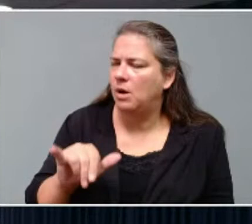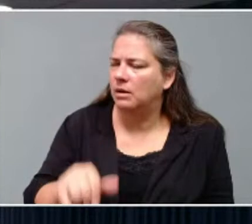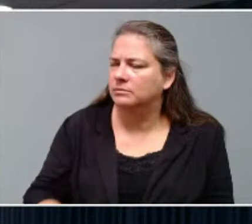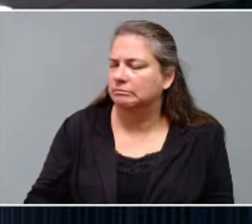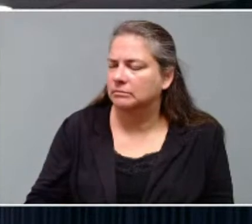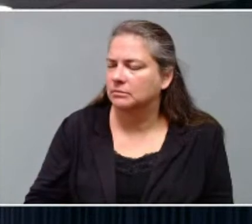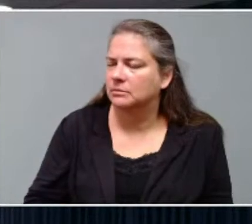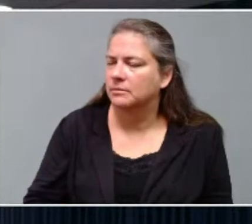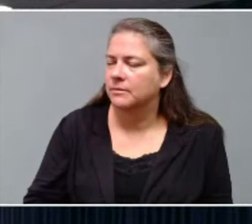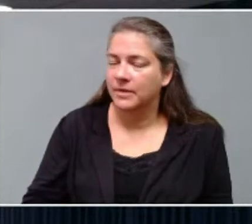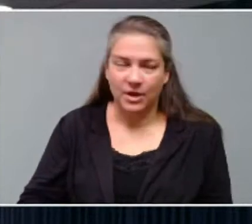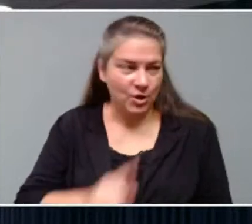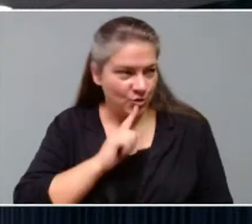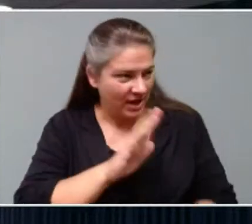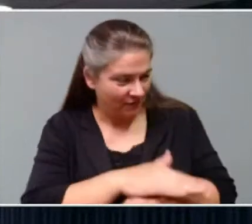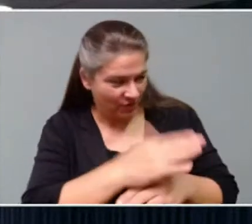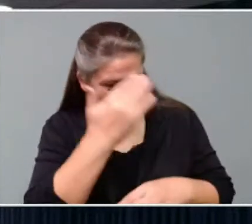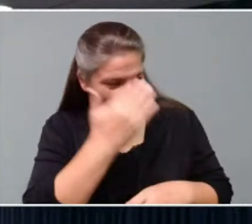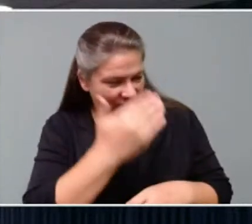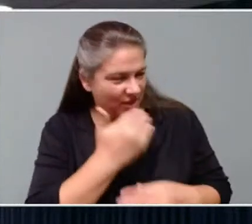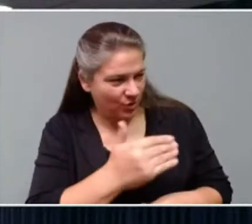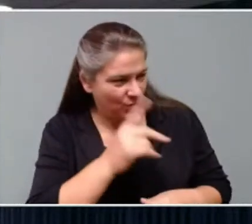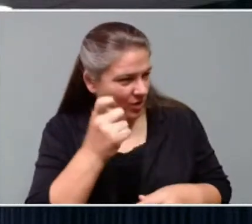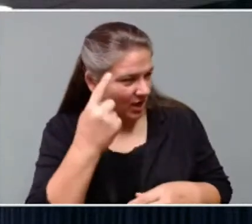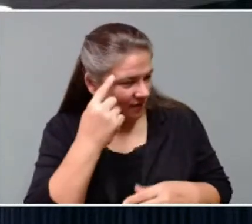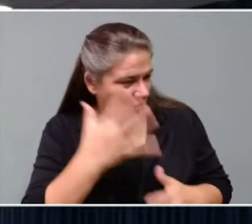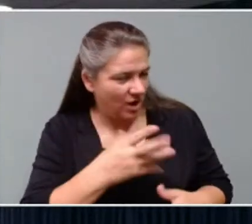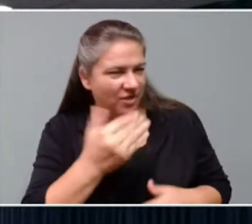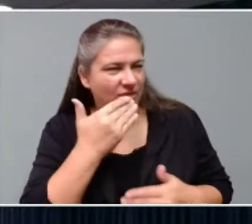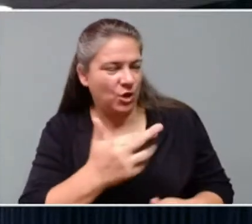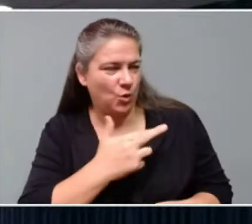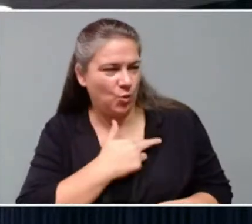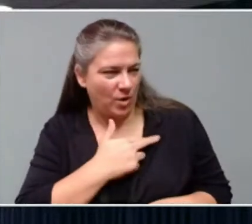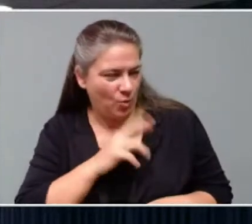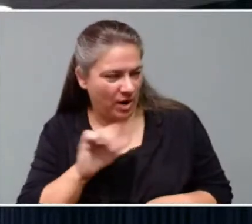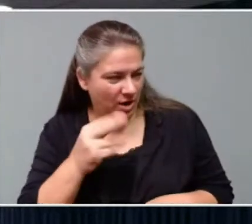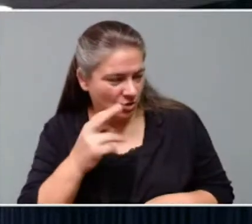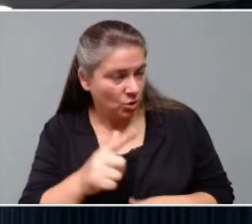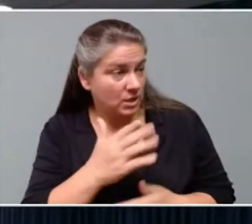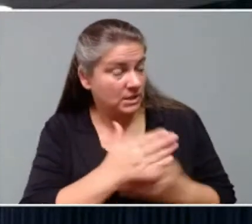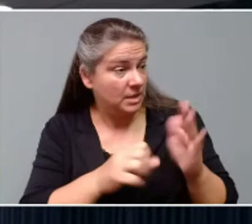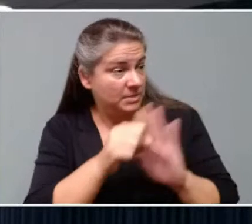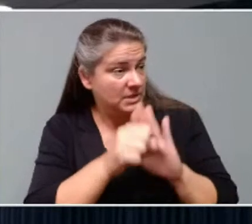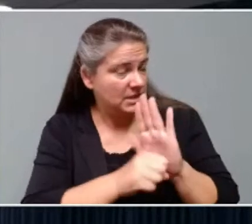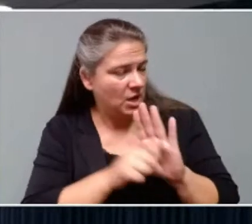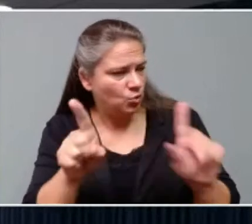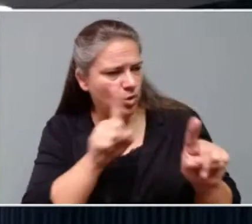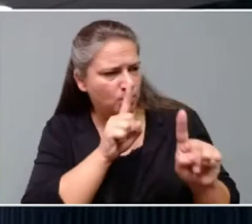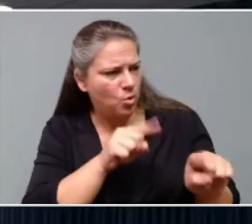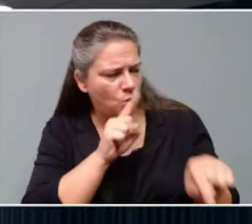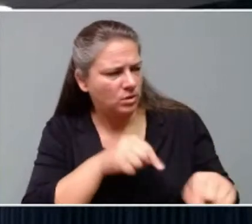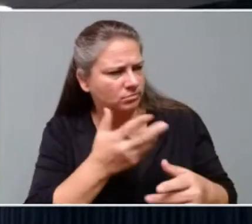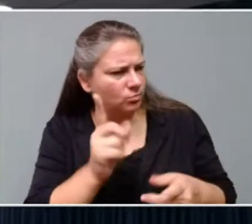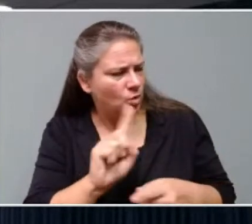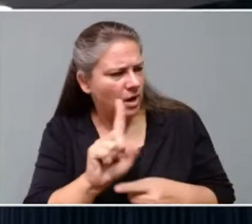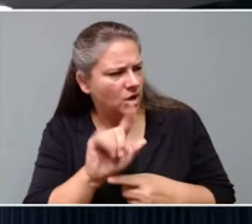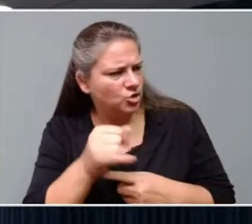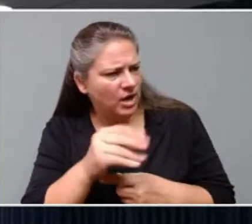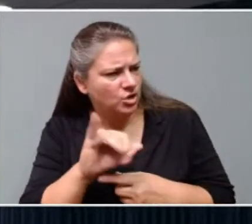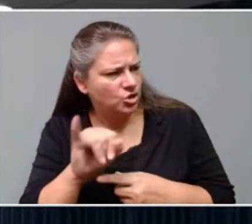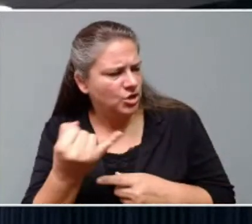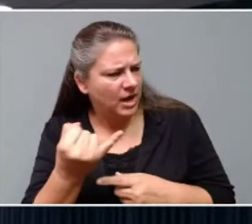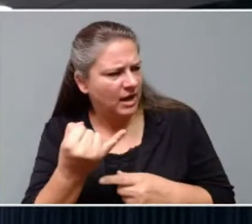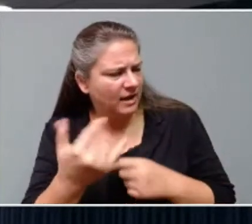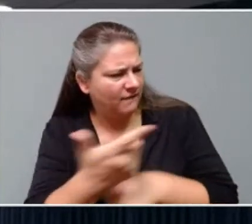Good afternoon. Thank you, Governor, and thank you, Rachel. Governor, some states are reporting a lack of J&J vaccines because shipments from the company